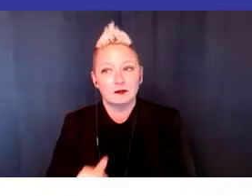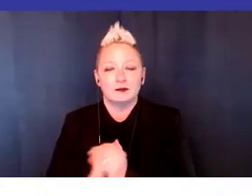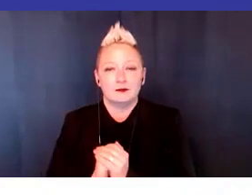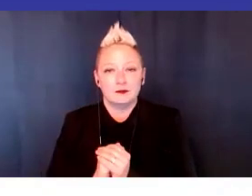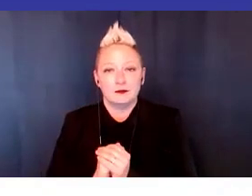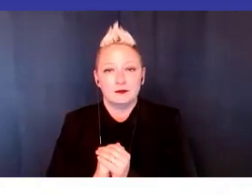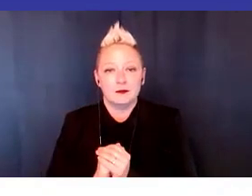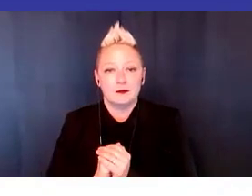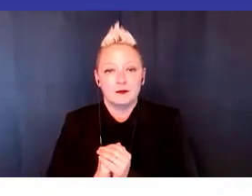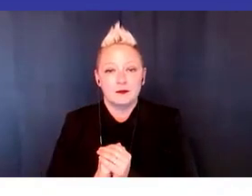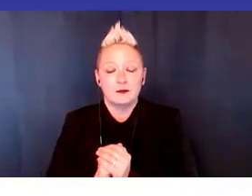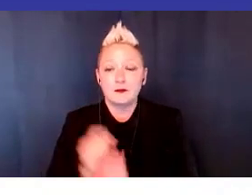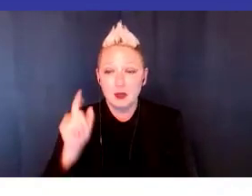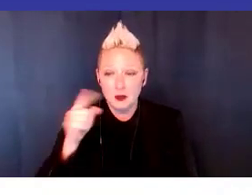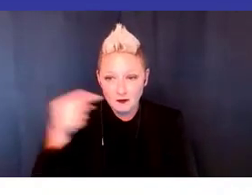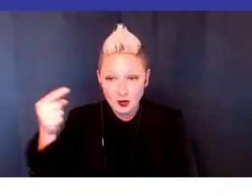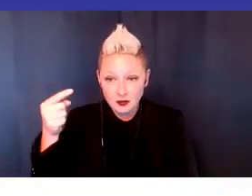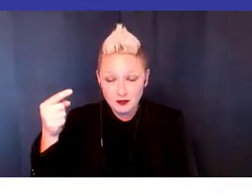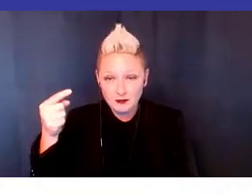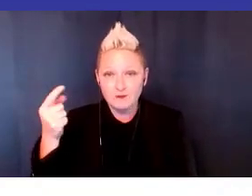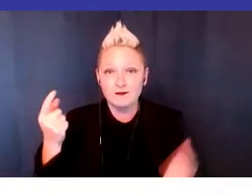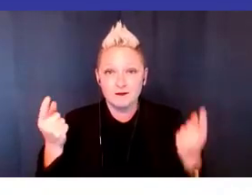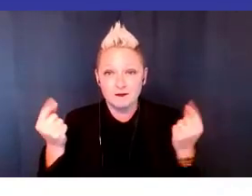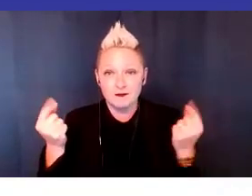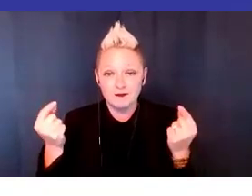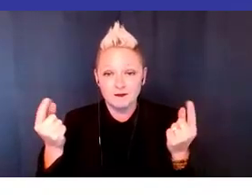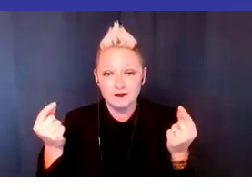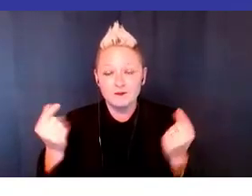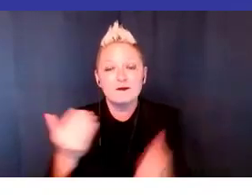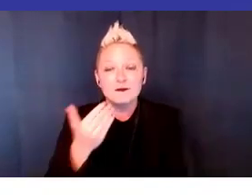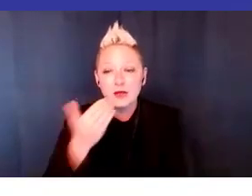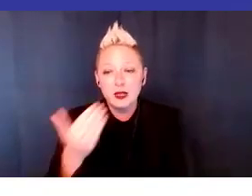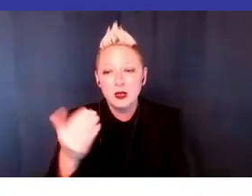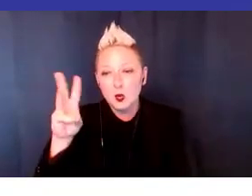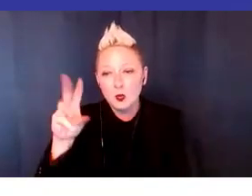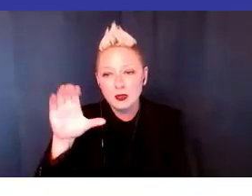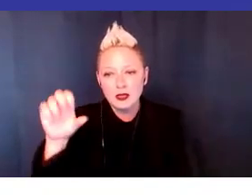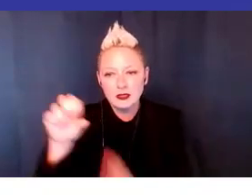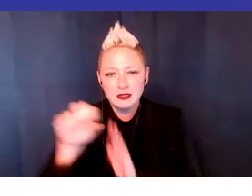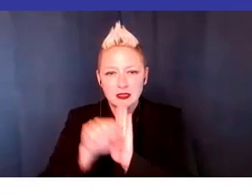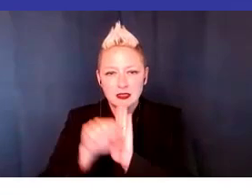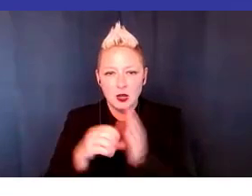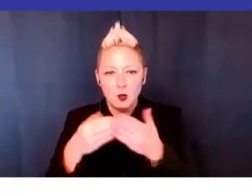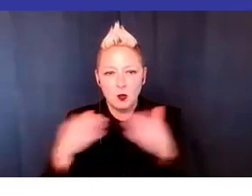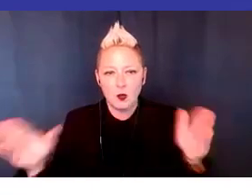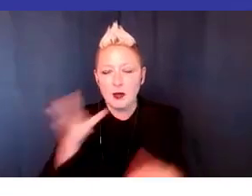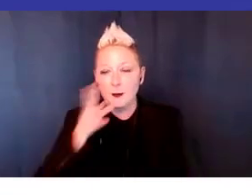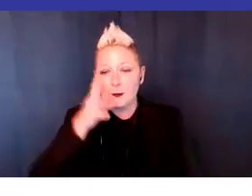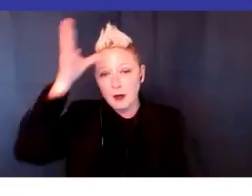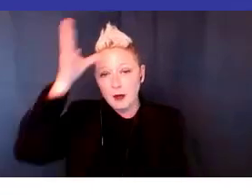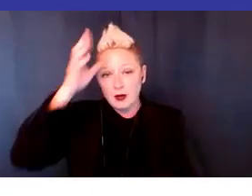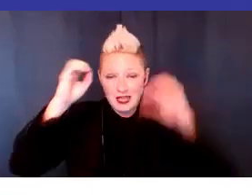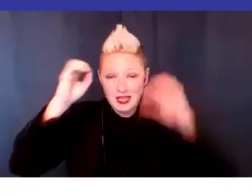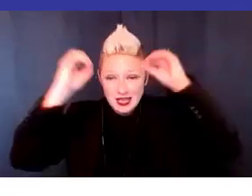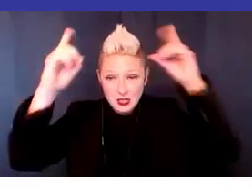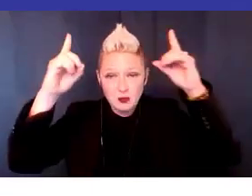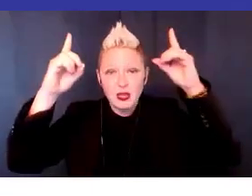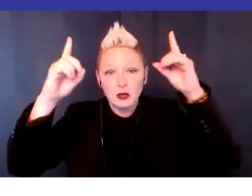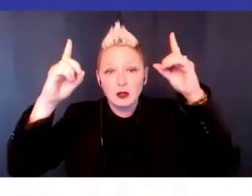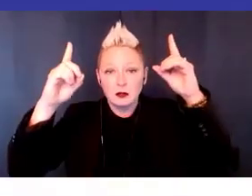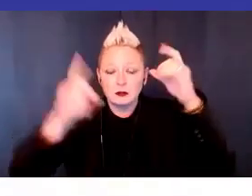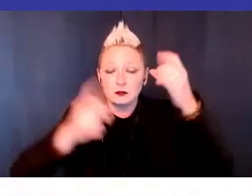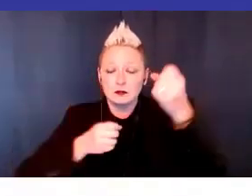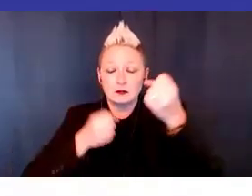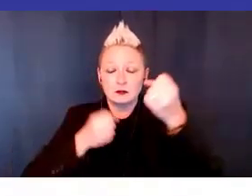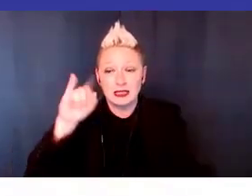First, we would like to thank the Wisconsin Statewide Parent-Educator Initiative, WISPE, for supporting our